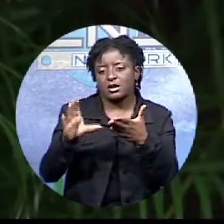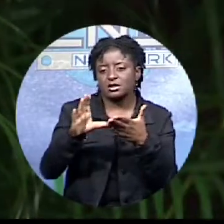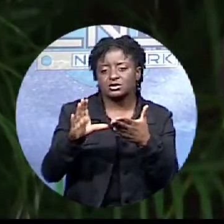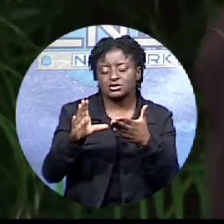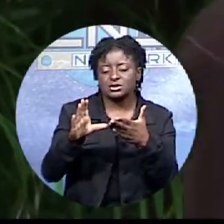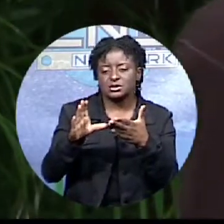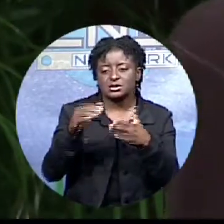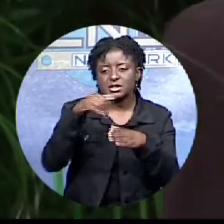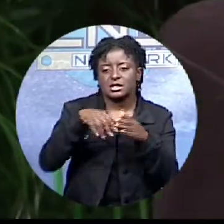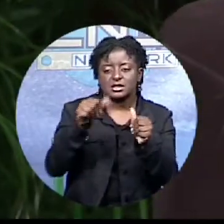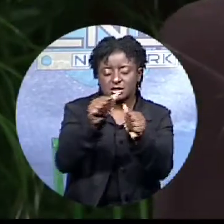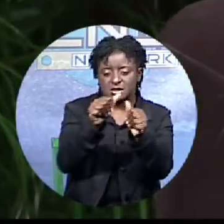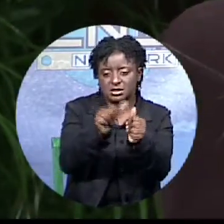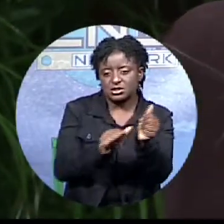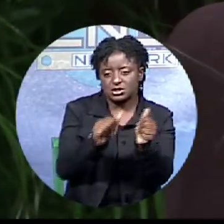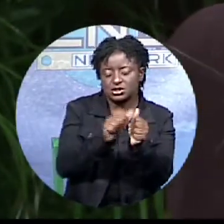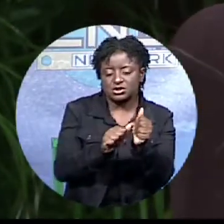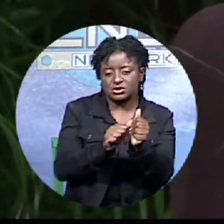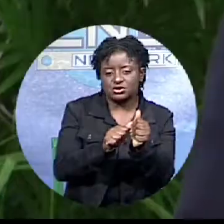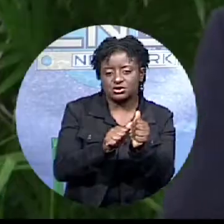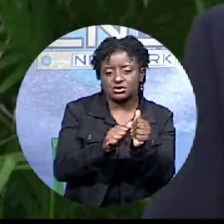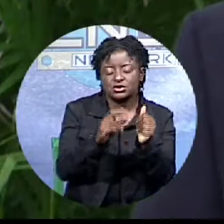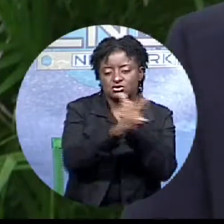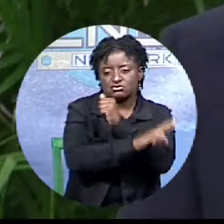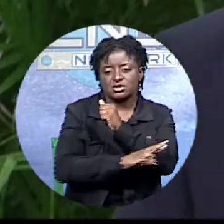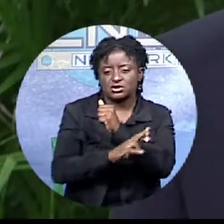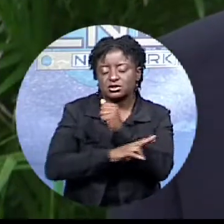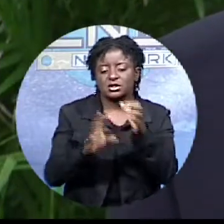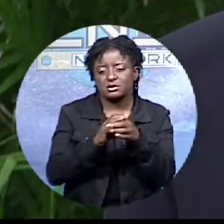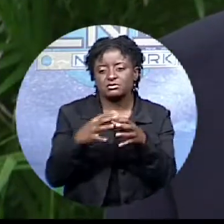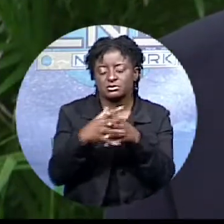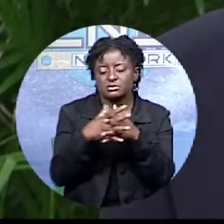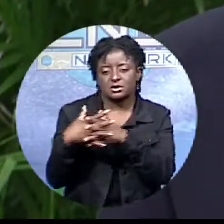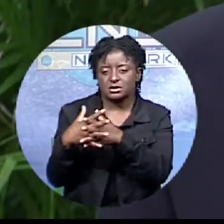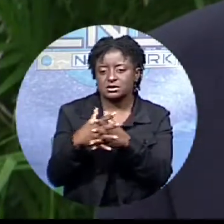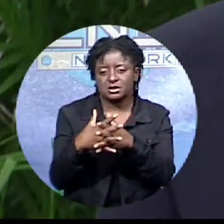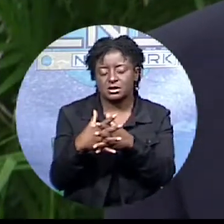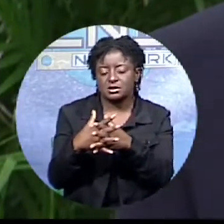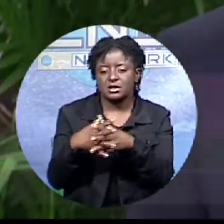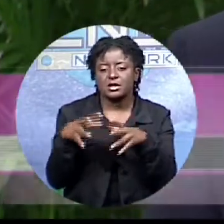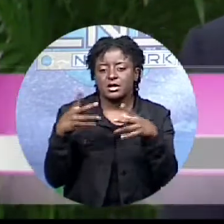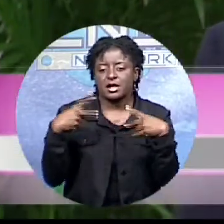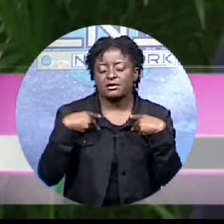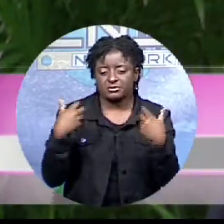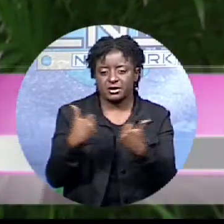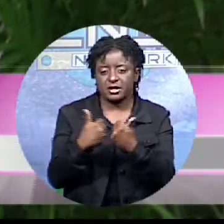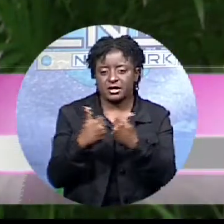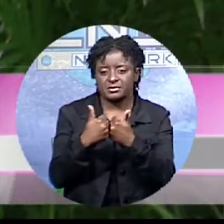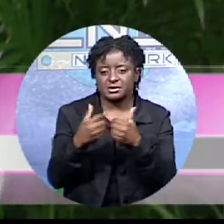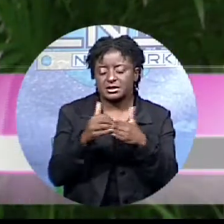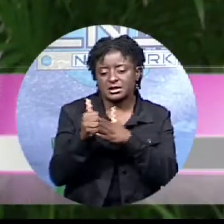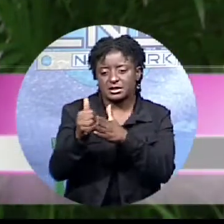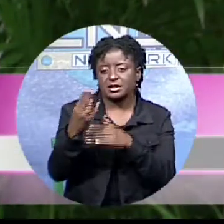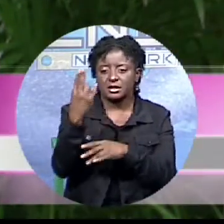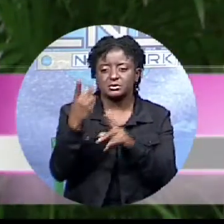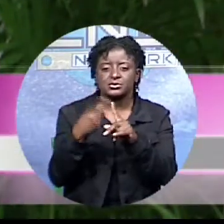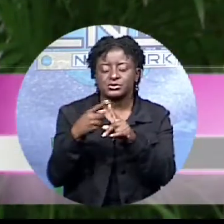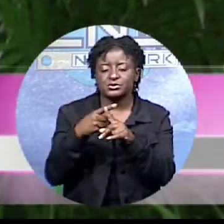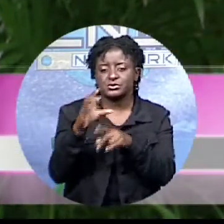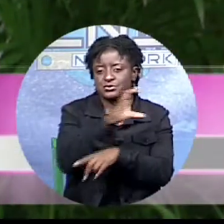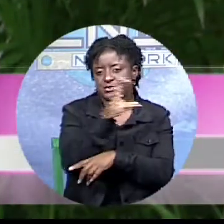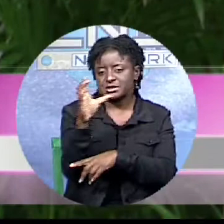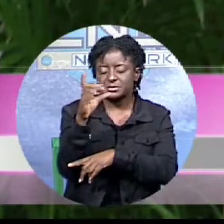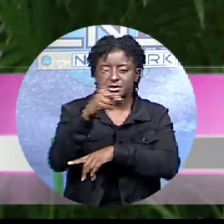within the first week leading up to Christmas Day. We are assured that the Bahamas